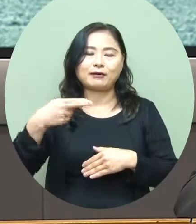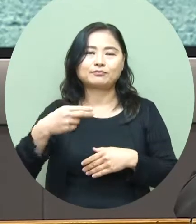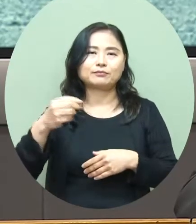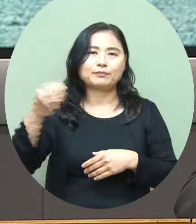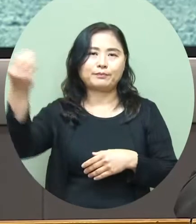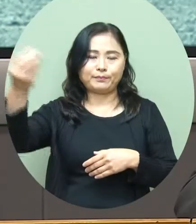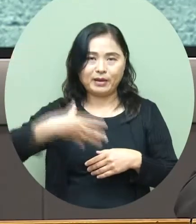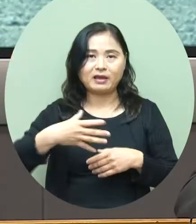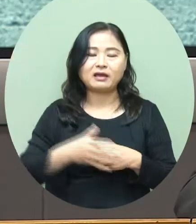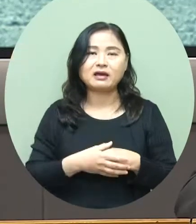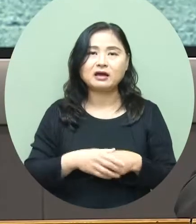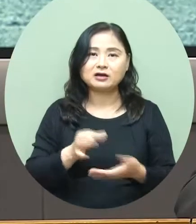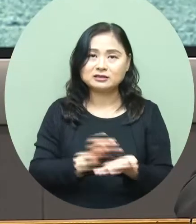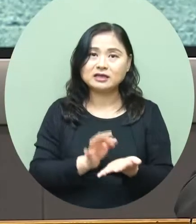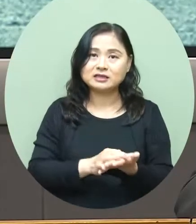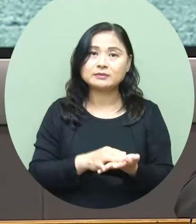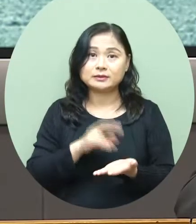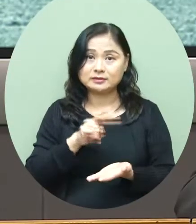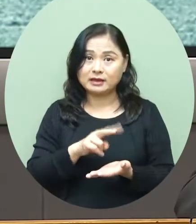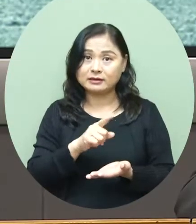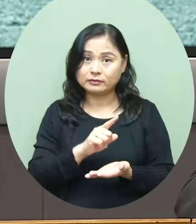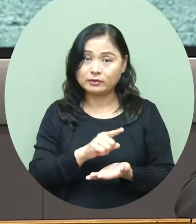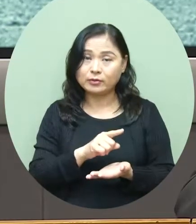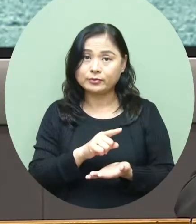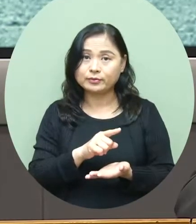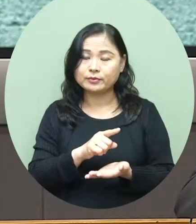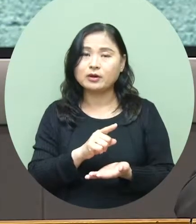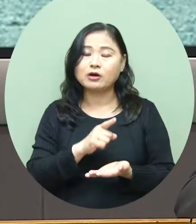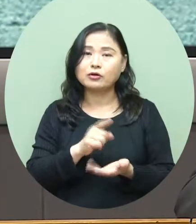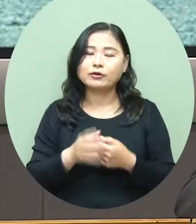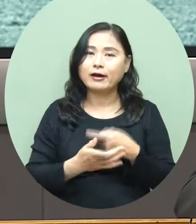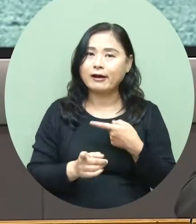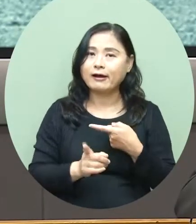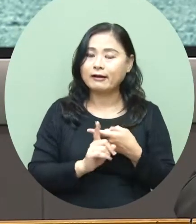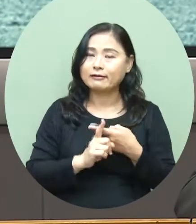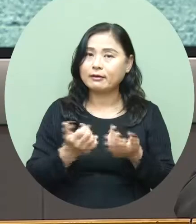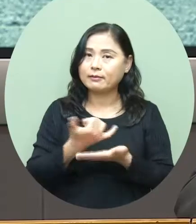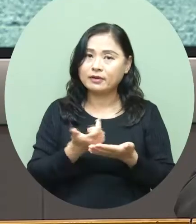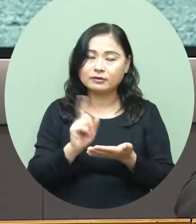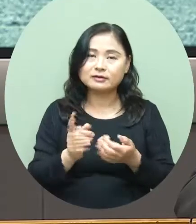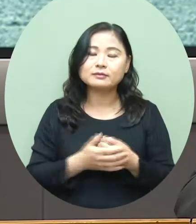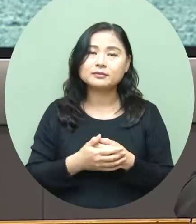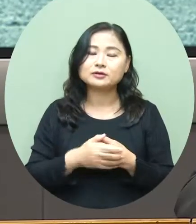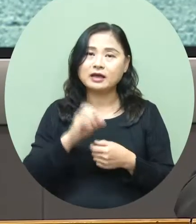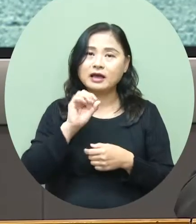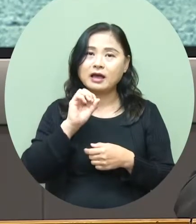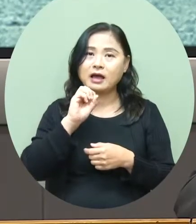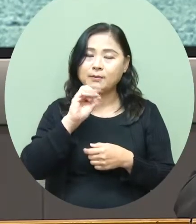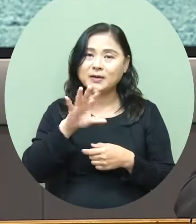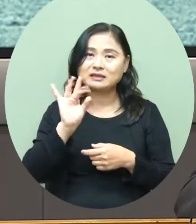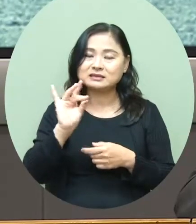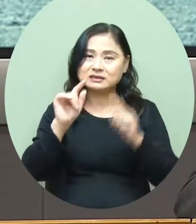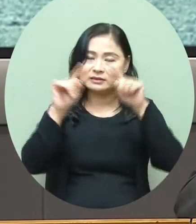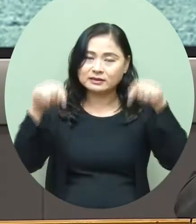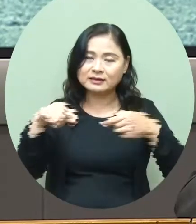automatic issuance of isolation order. The place of isolation will be based on our risk